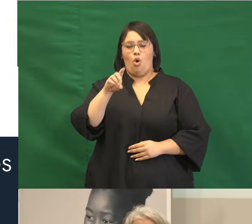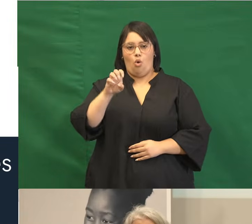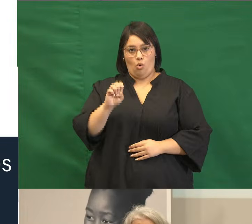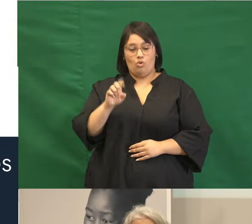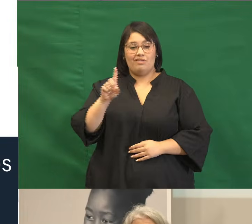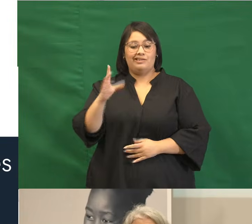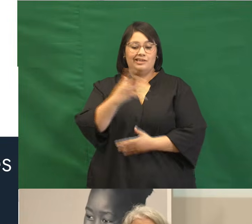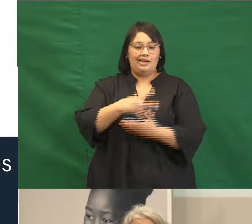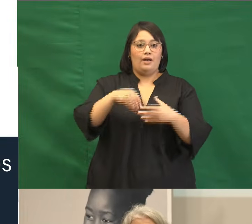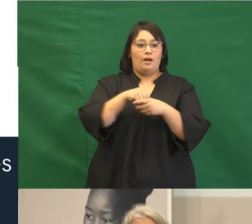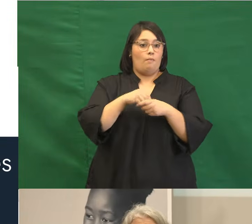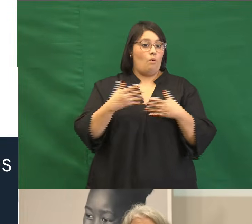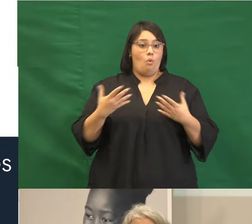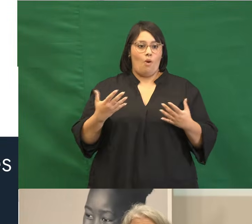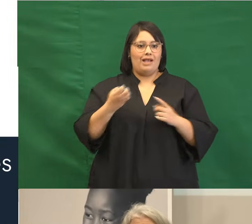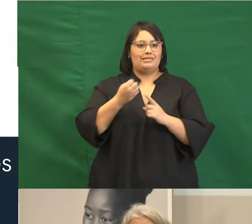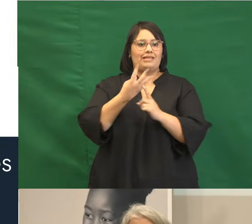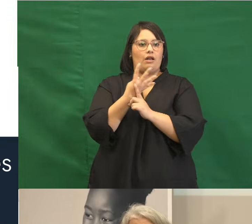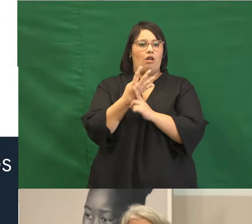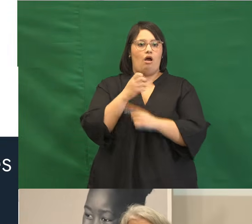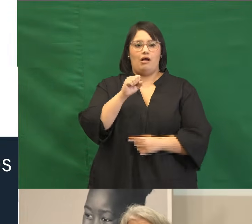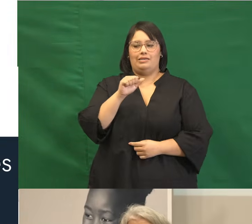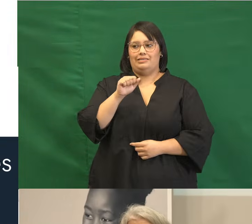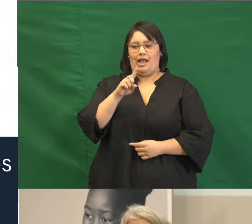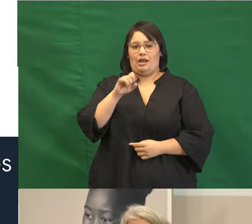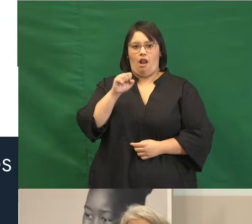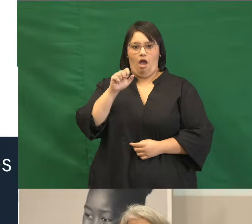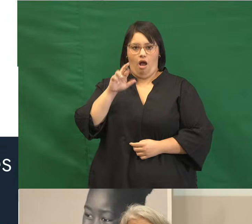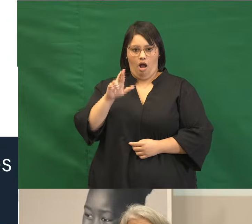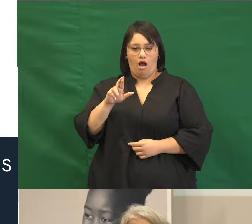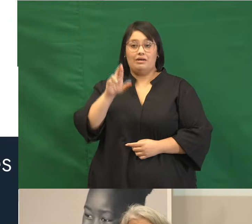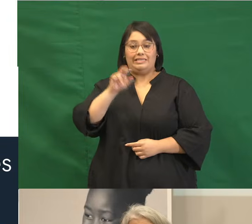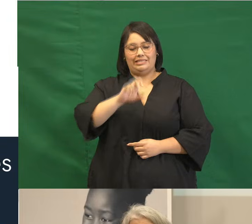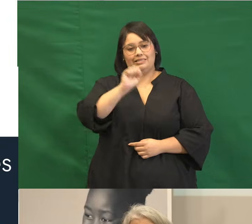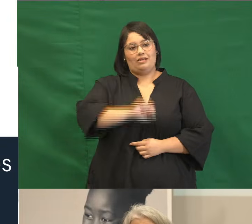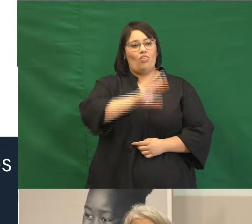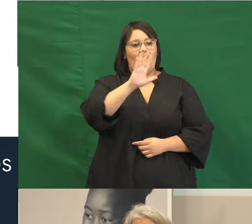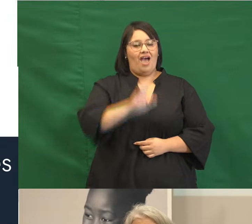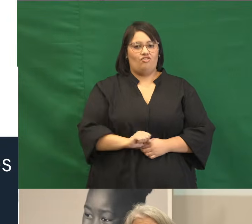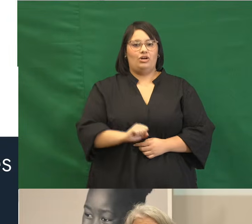South African Centre for Digital Language Resources.